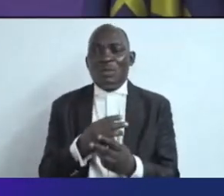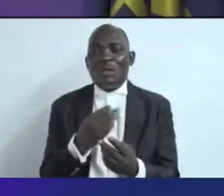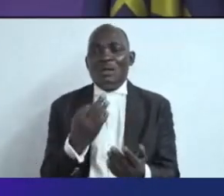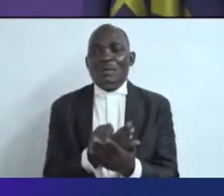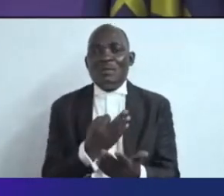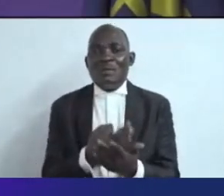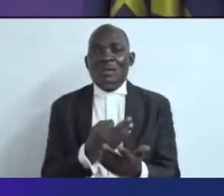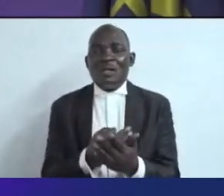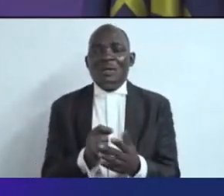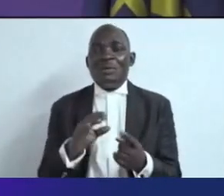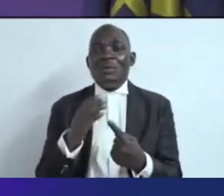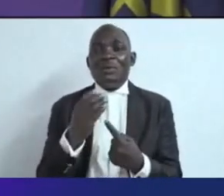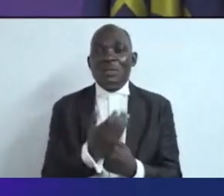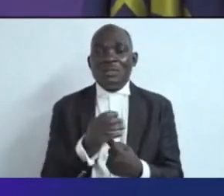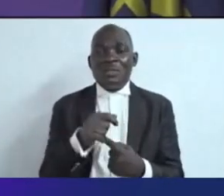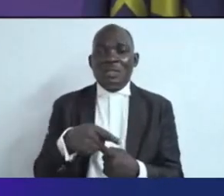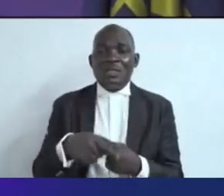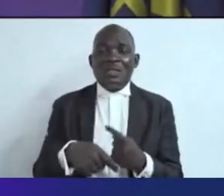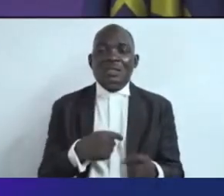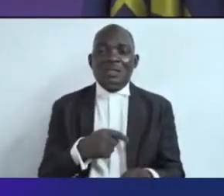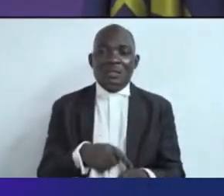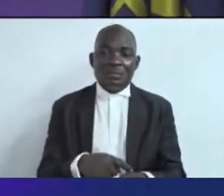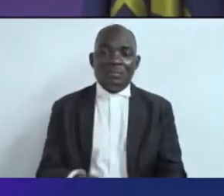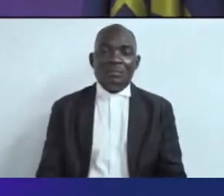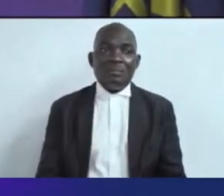financial conditions in the near term.